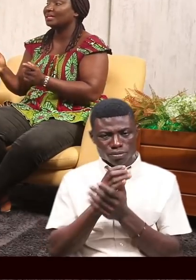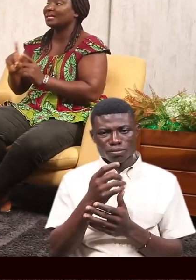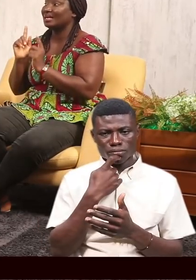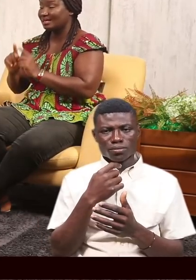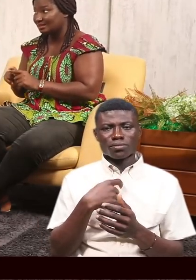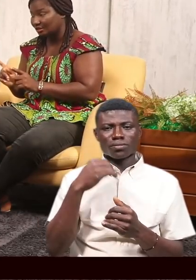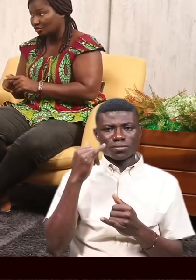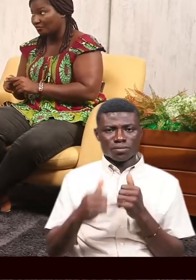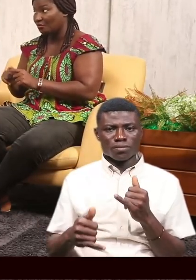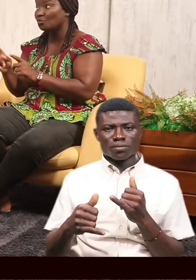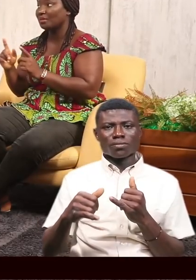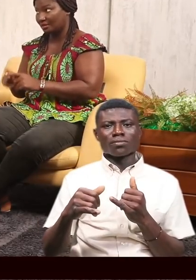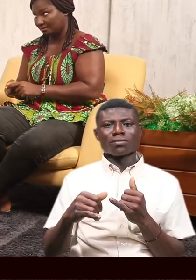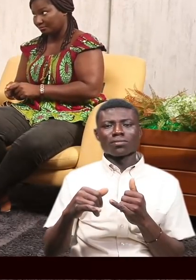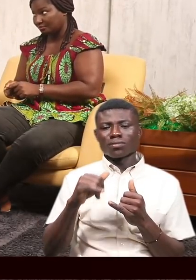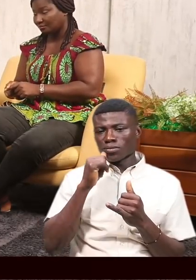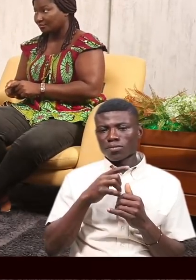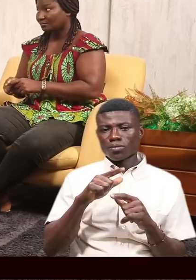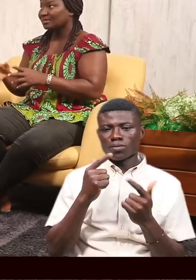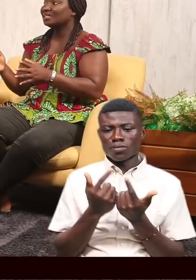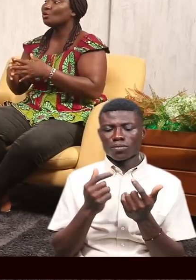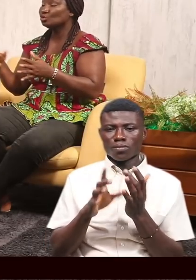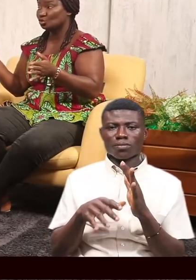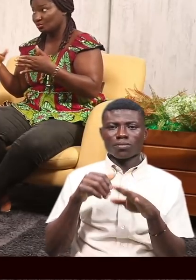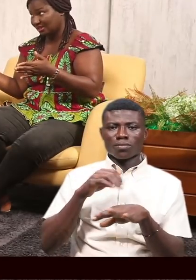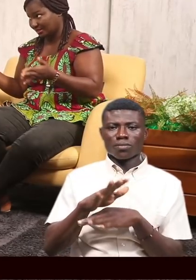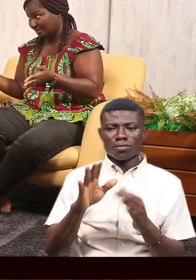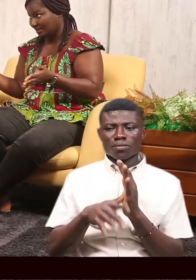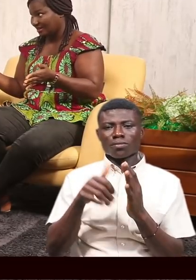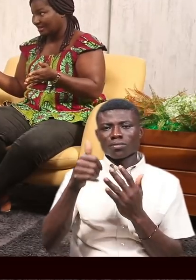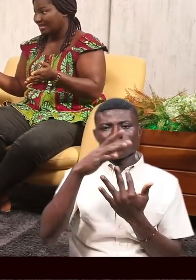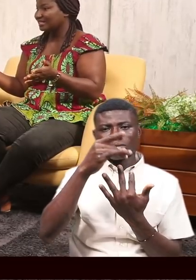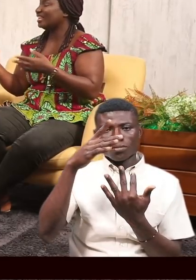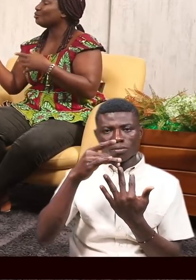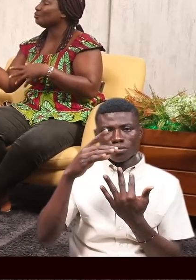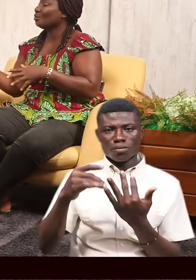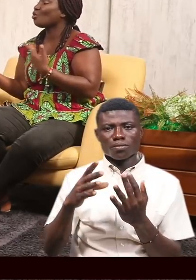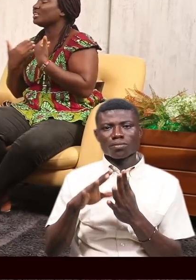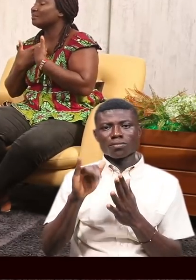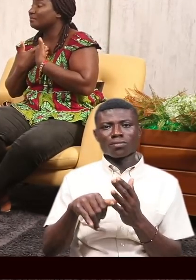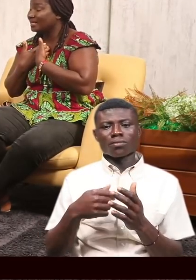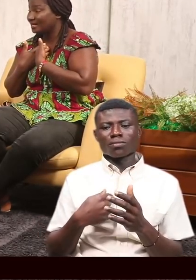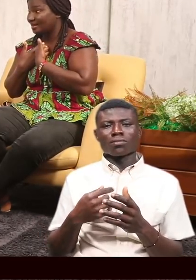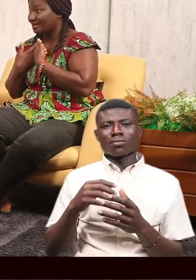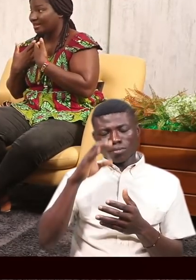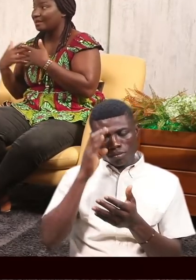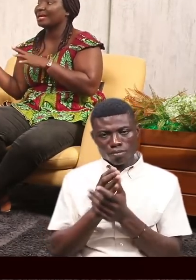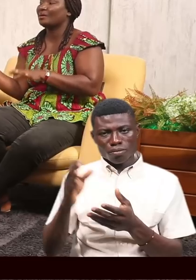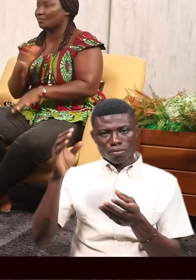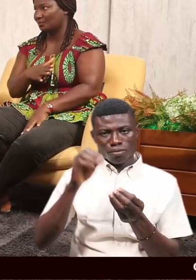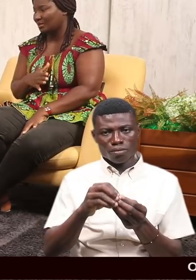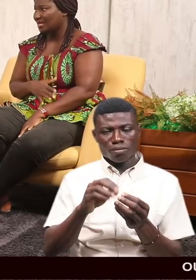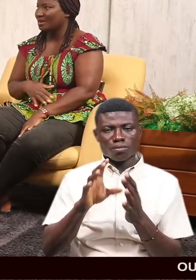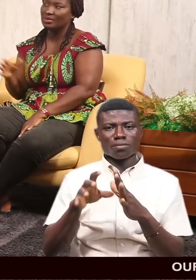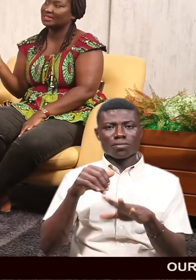it's man the last set of women no one choosy into a no called the meme dear ever